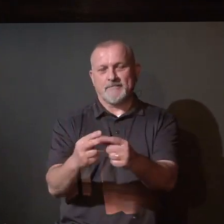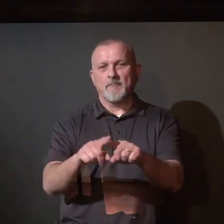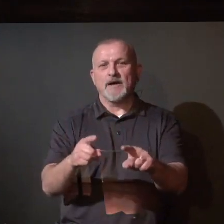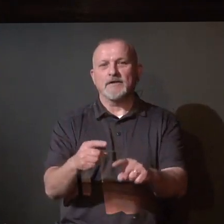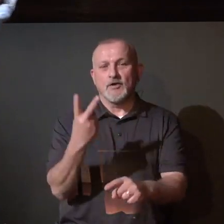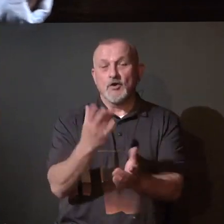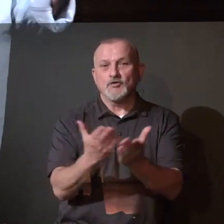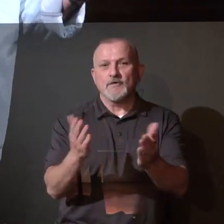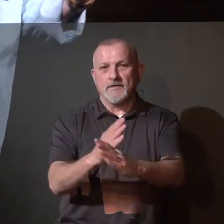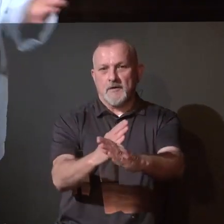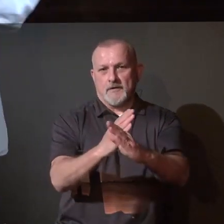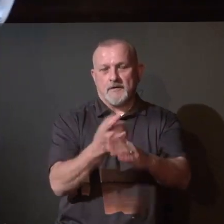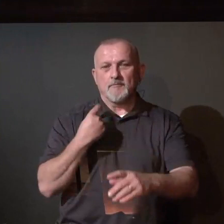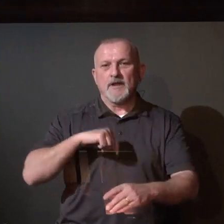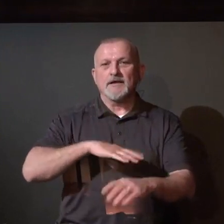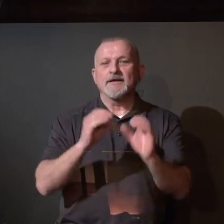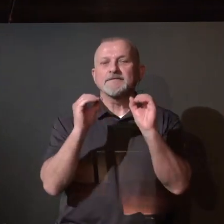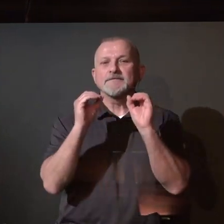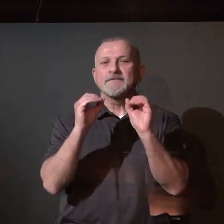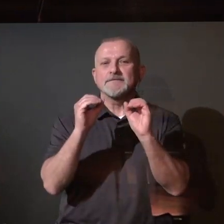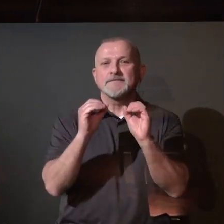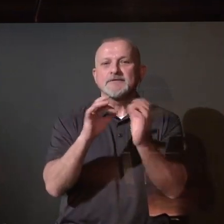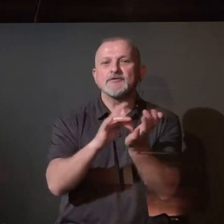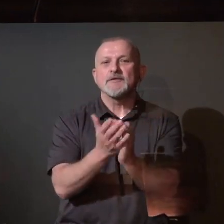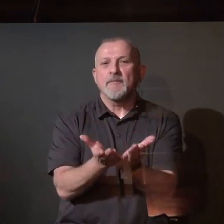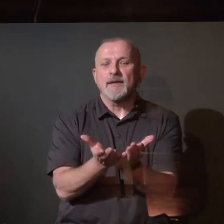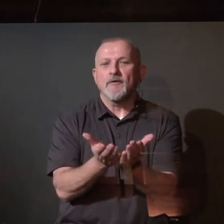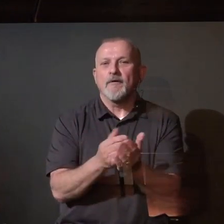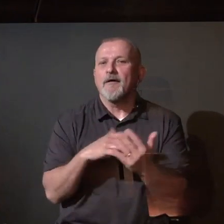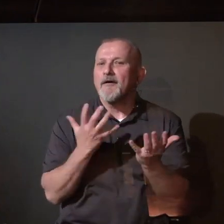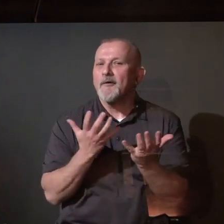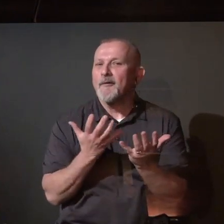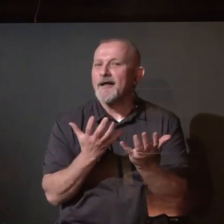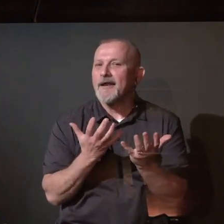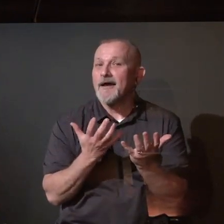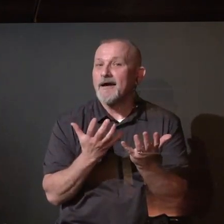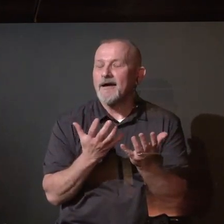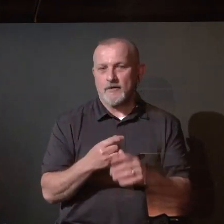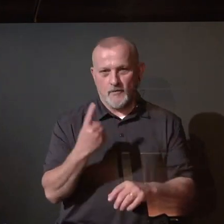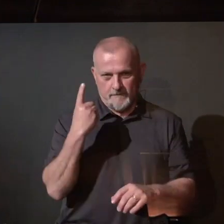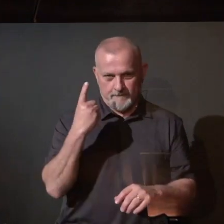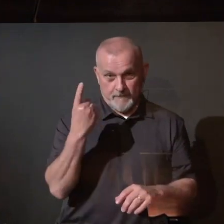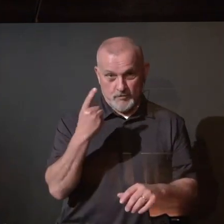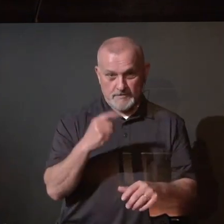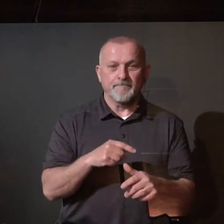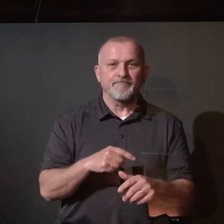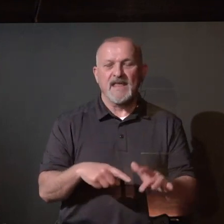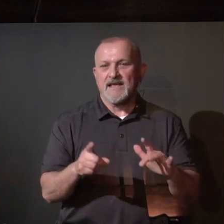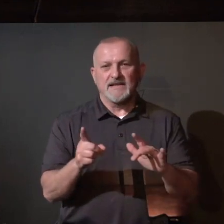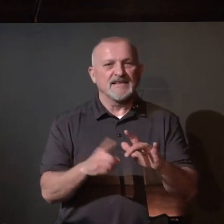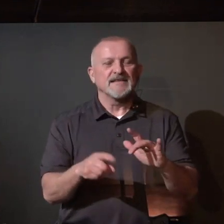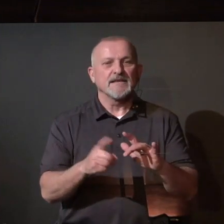in the way of us teaching the Bible. You know what it is? Lack of knowledge